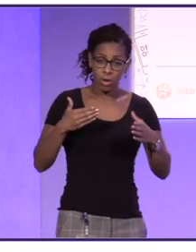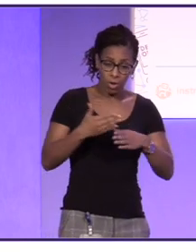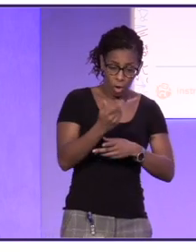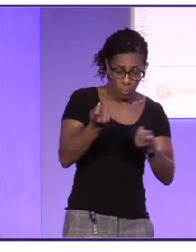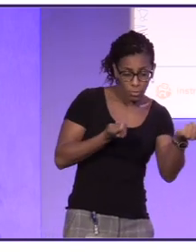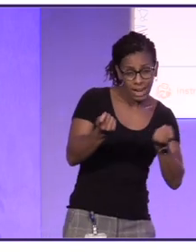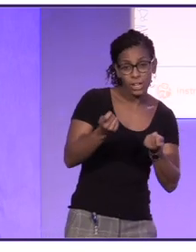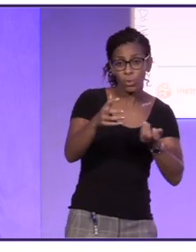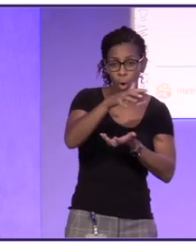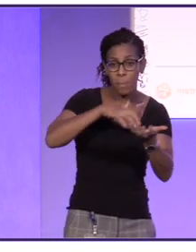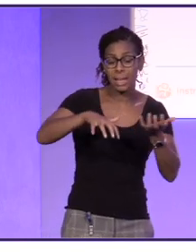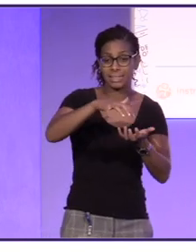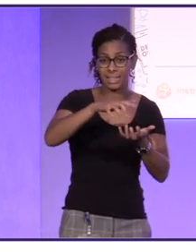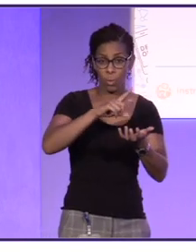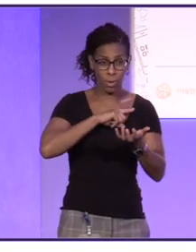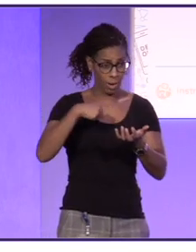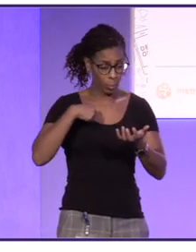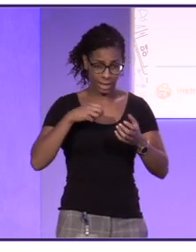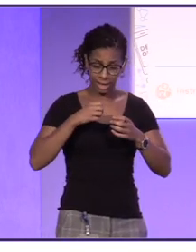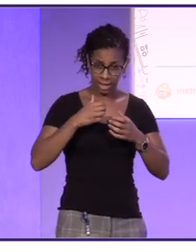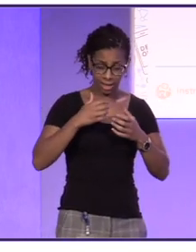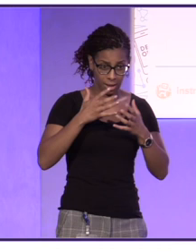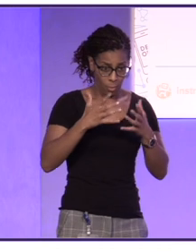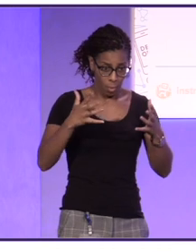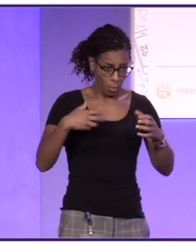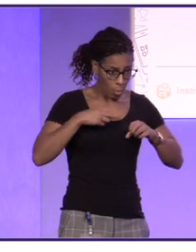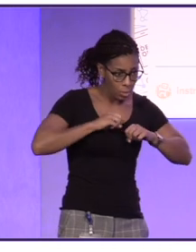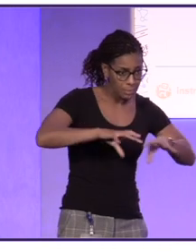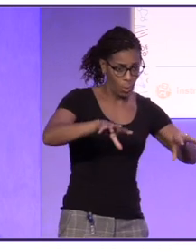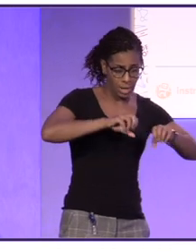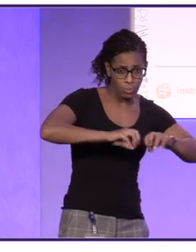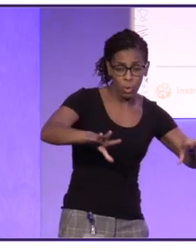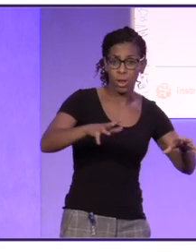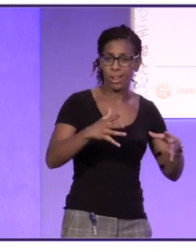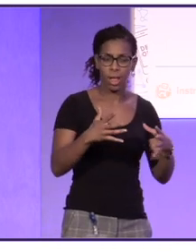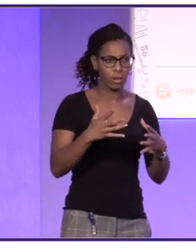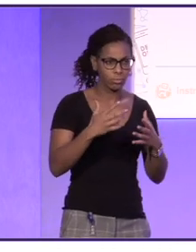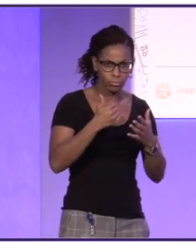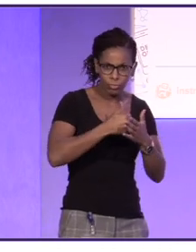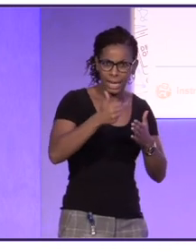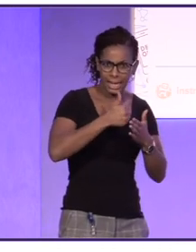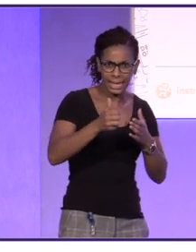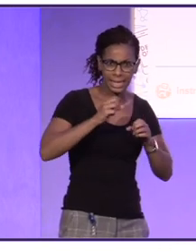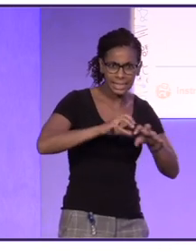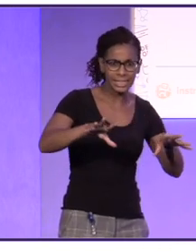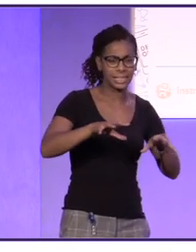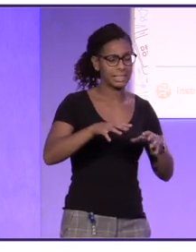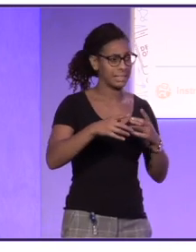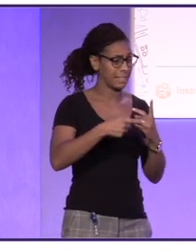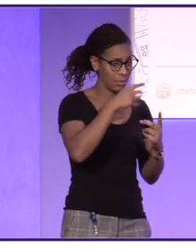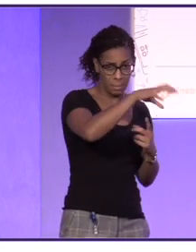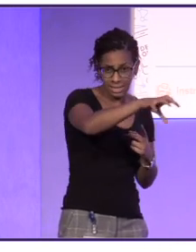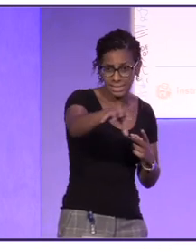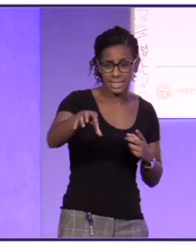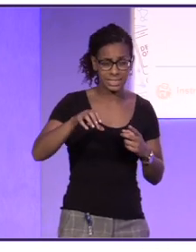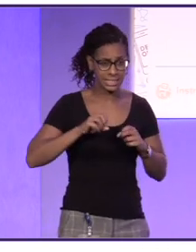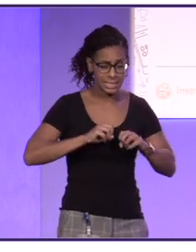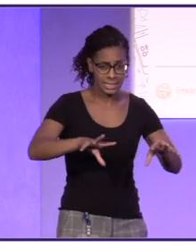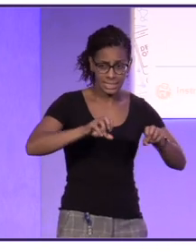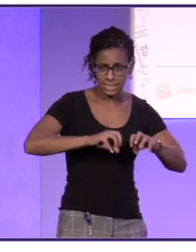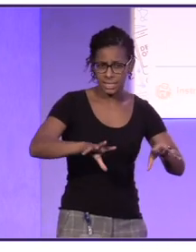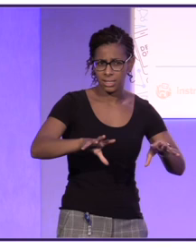We're deploying more and more stuff more and more regularly to more and more places. This is hard